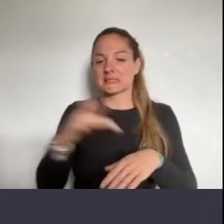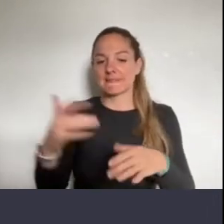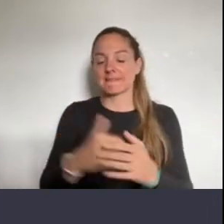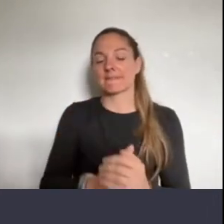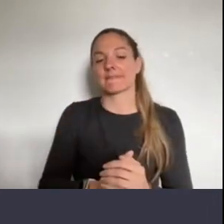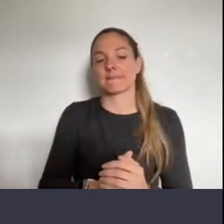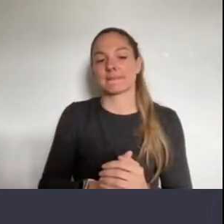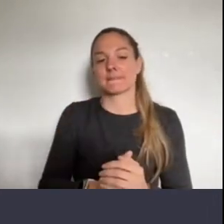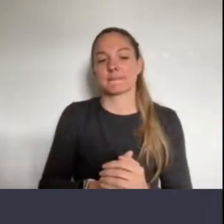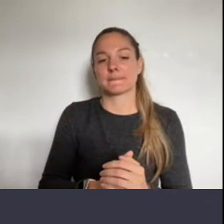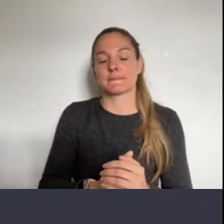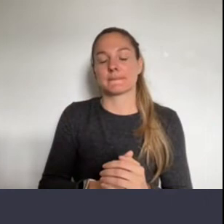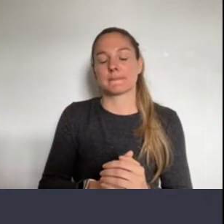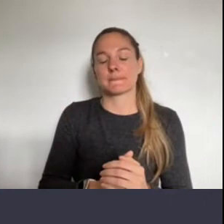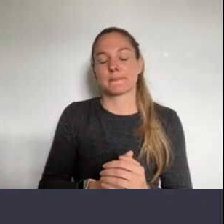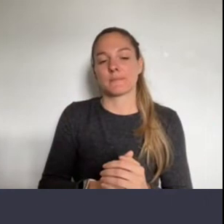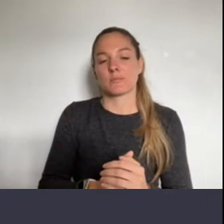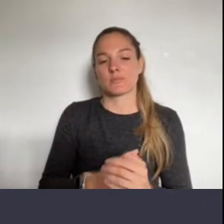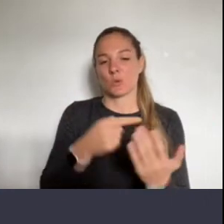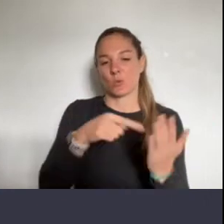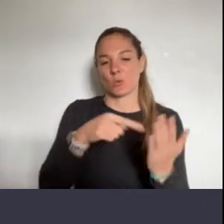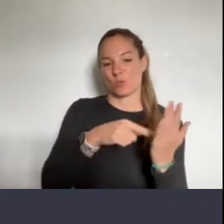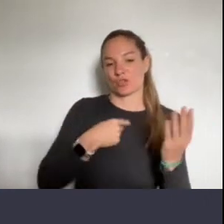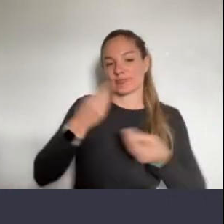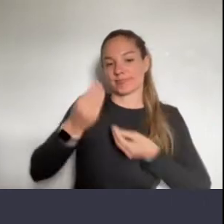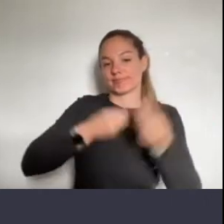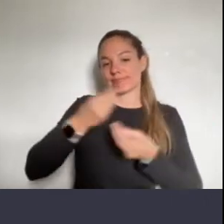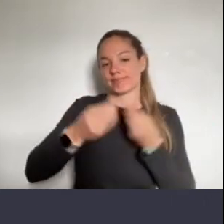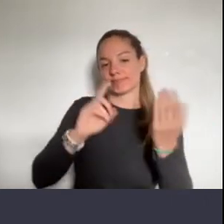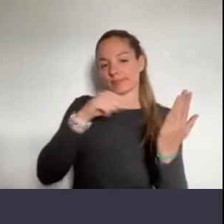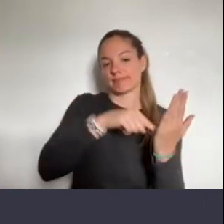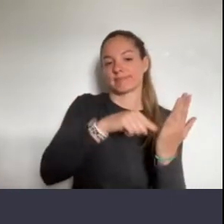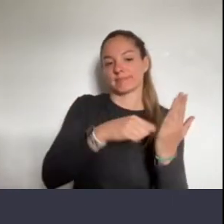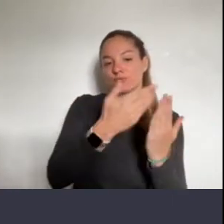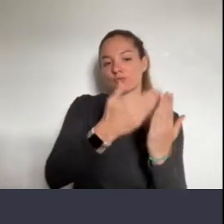in terms of the reports and journals that we have accessed.